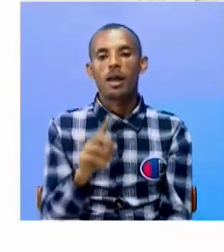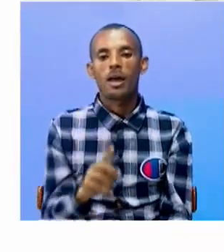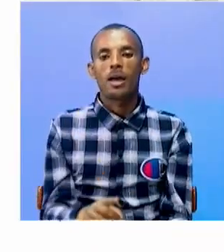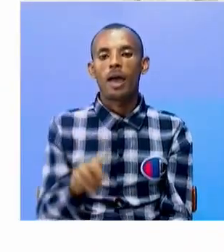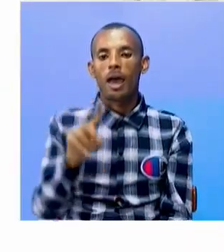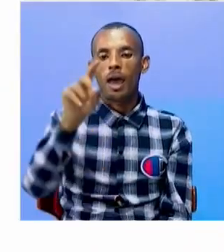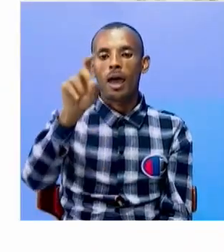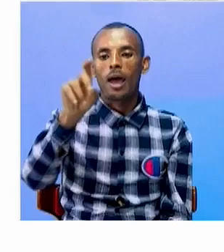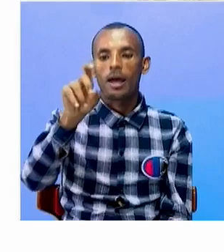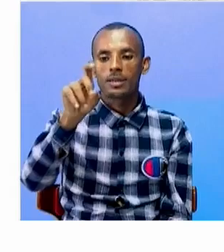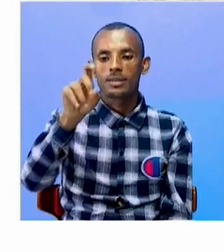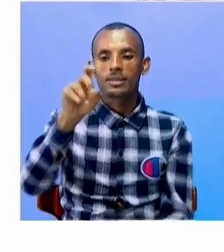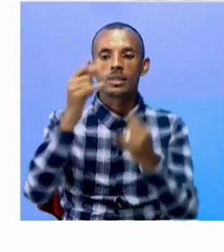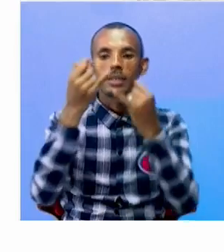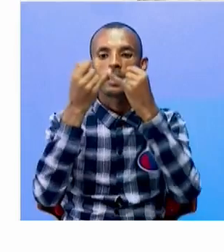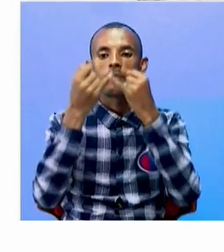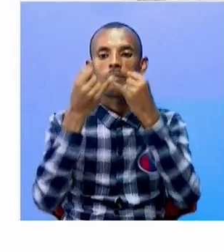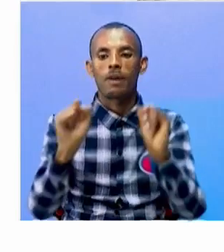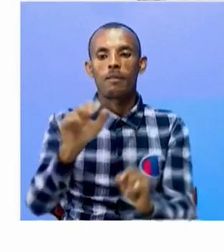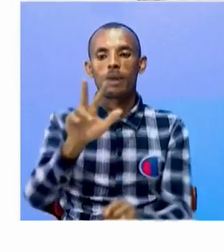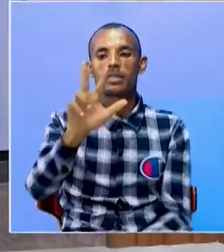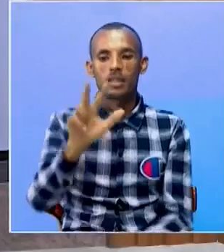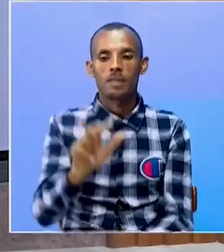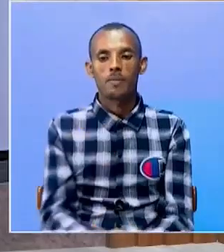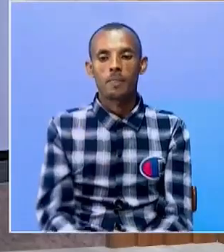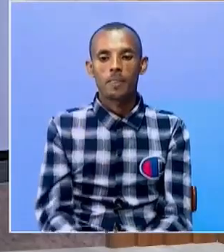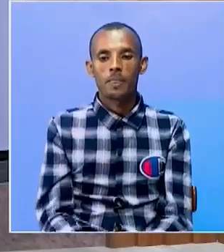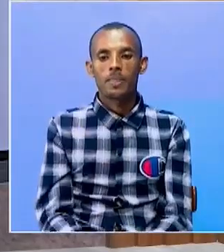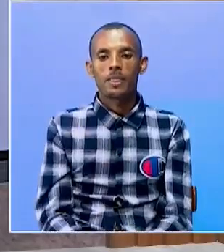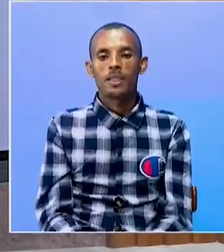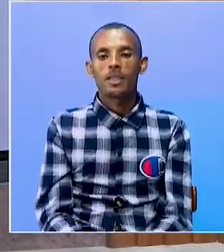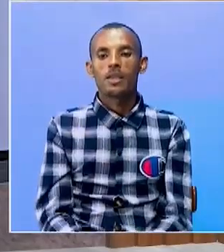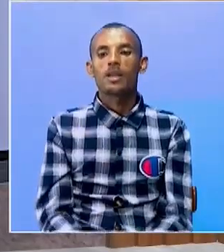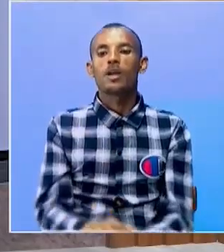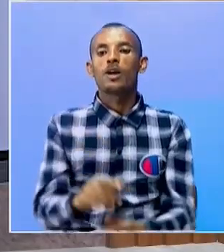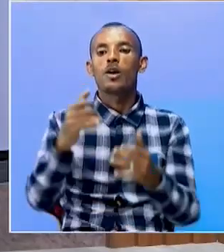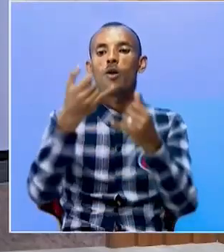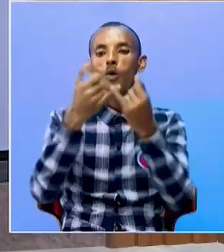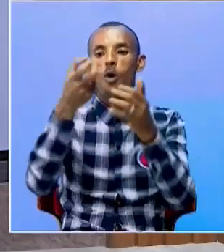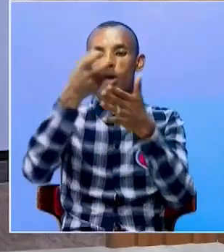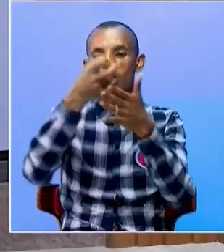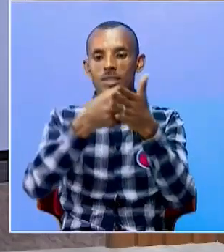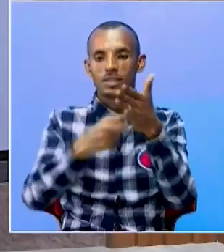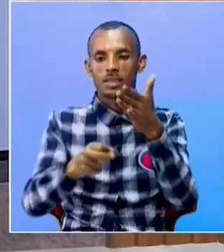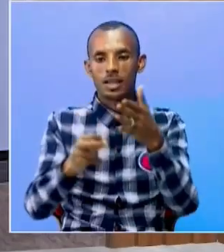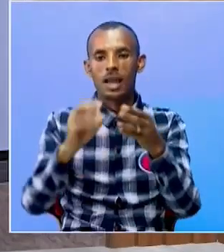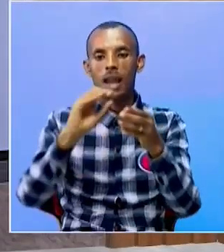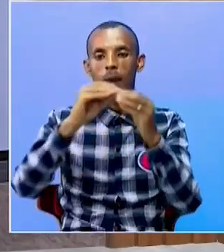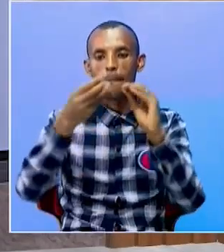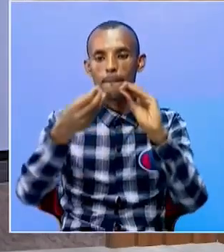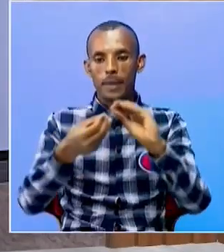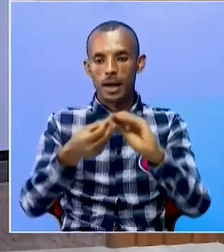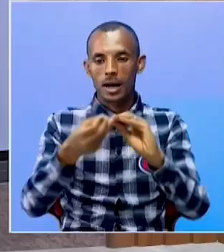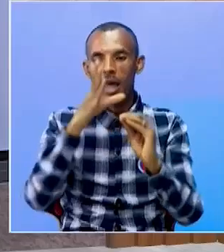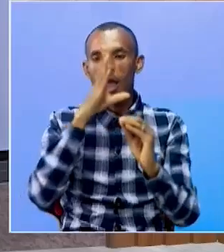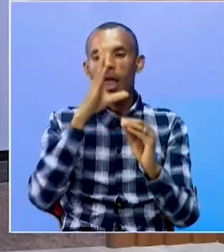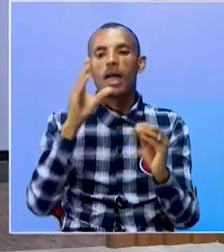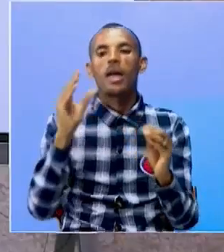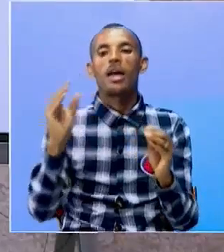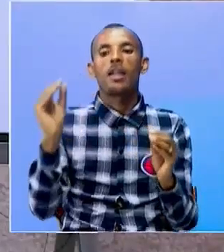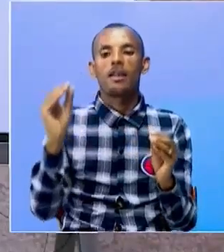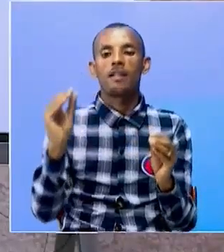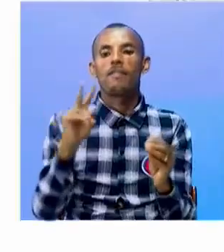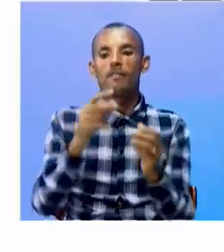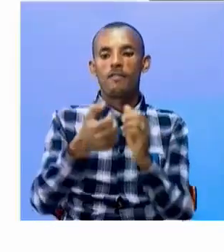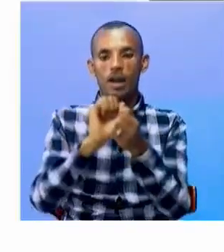X divided by 3. The quotient of a number and a variable also, it's a